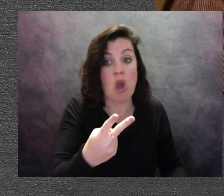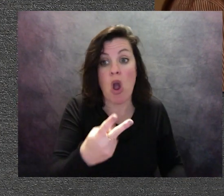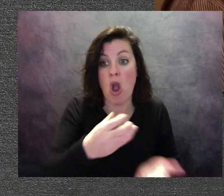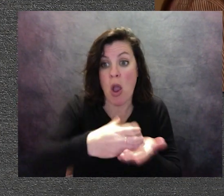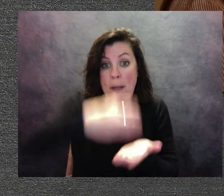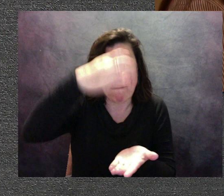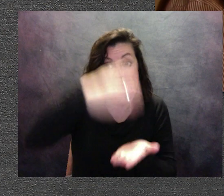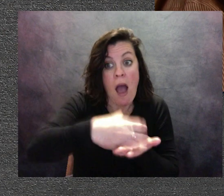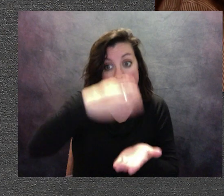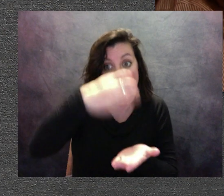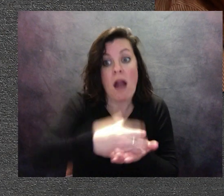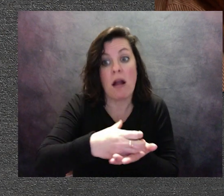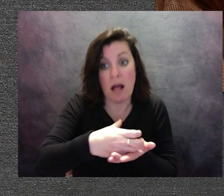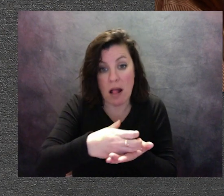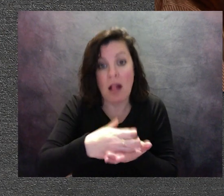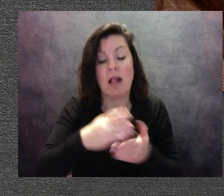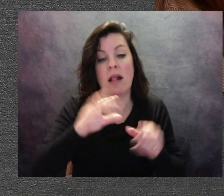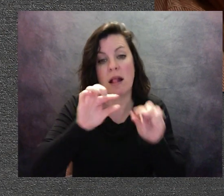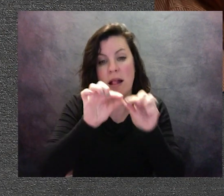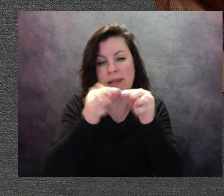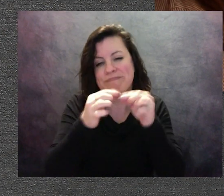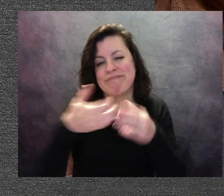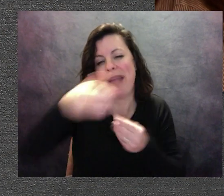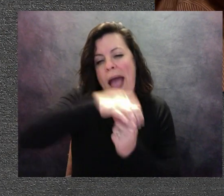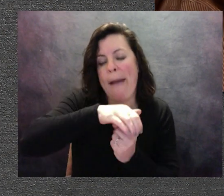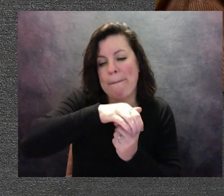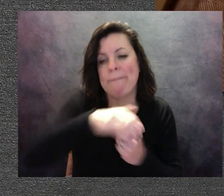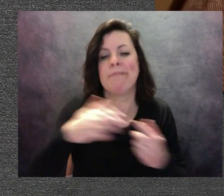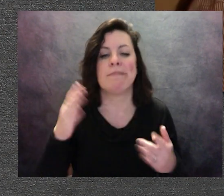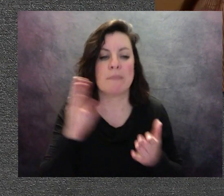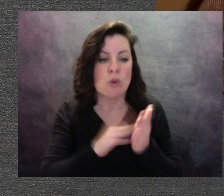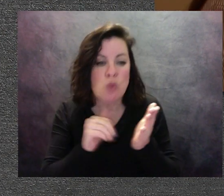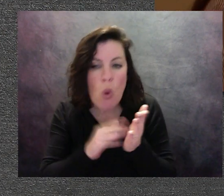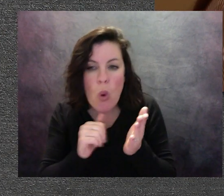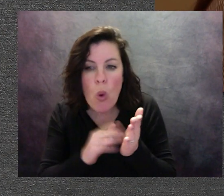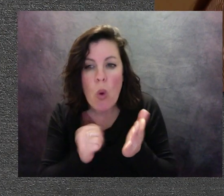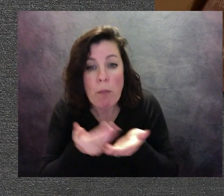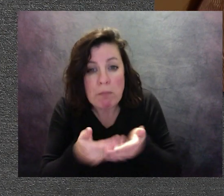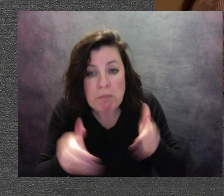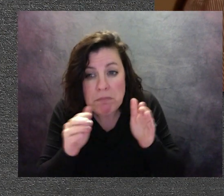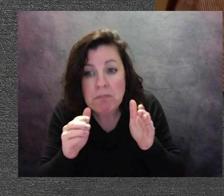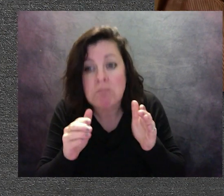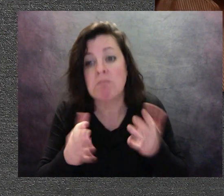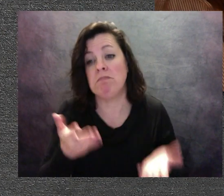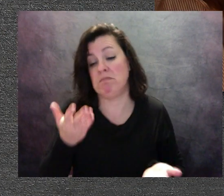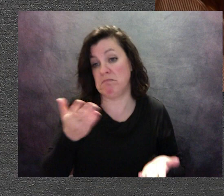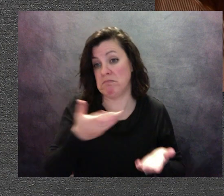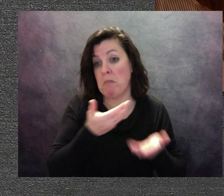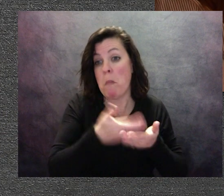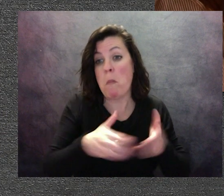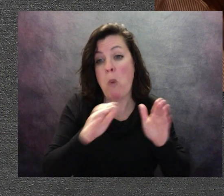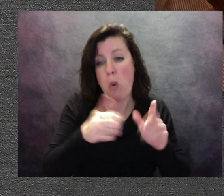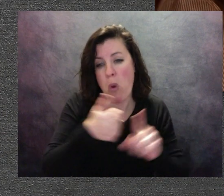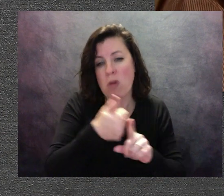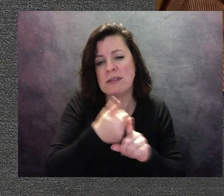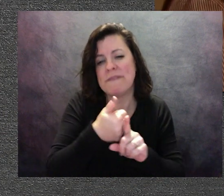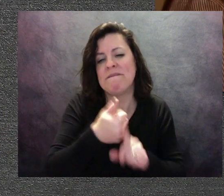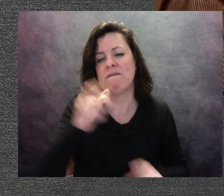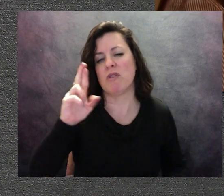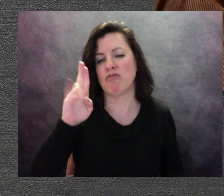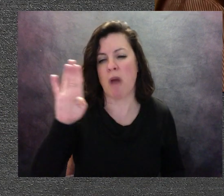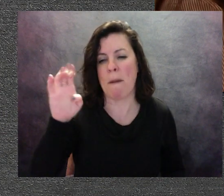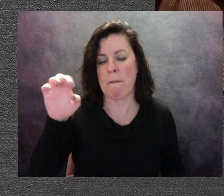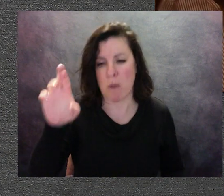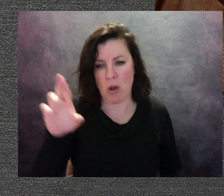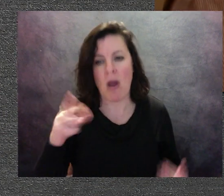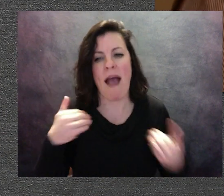soap, and a nice shiny penny. How about that rubber bone on the floor beside Rusty's